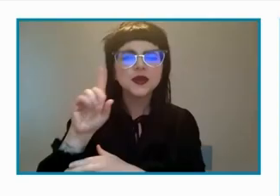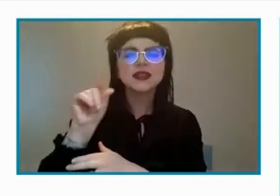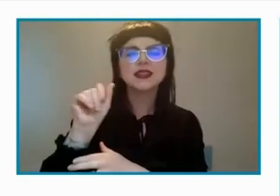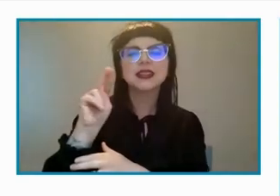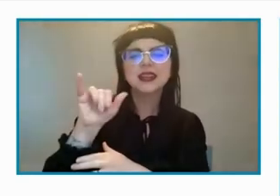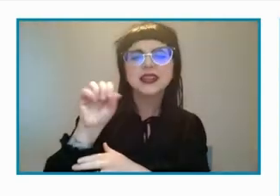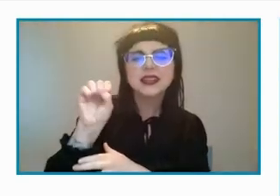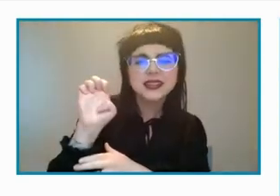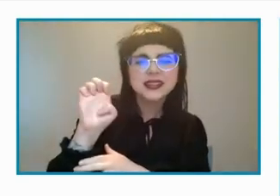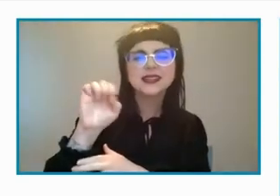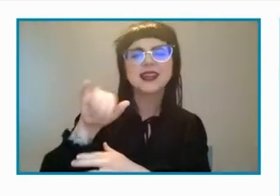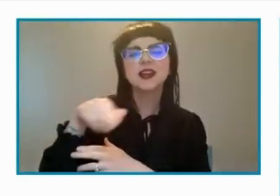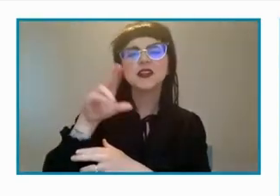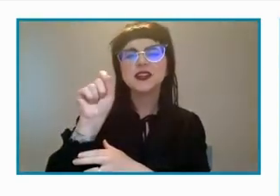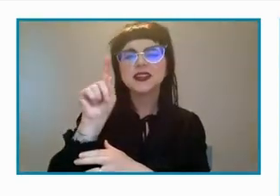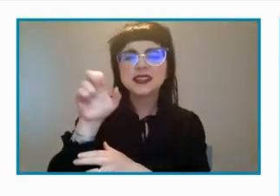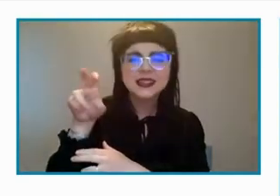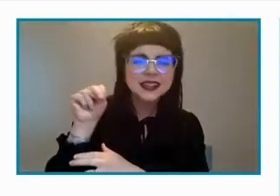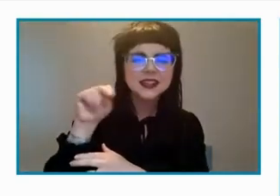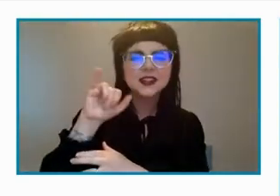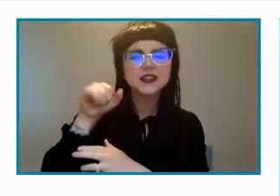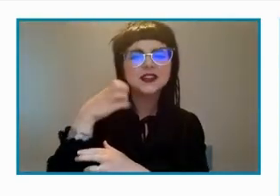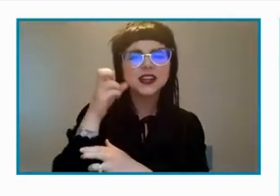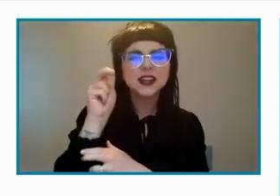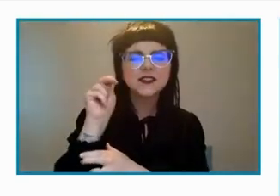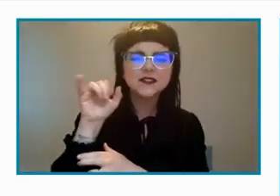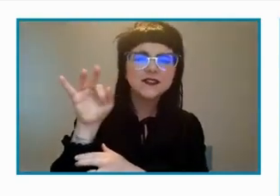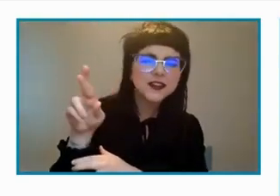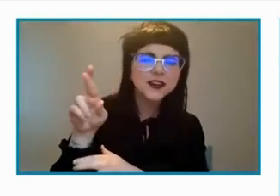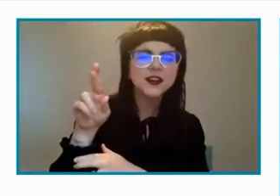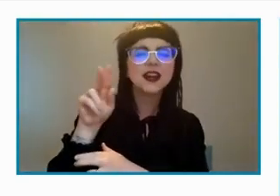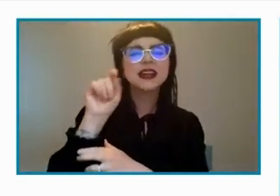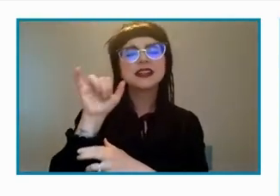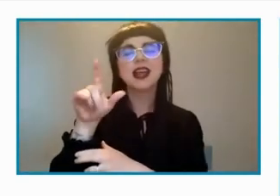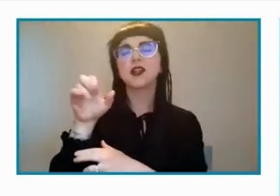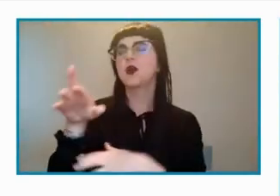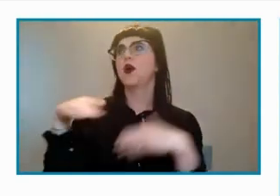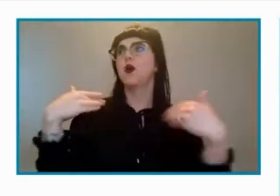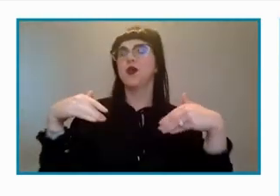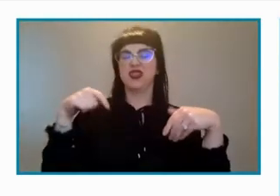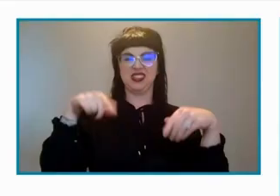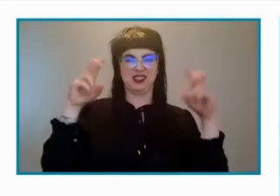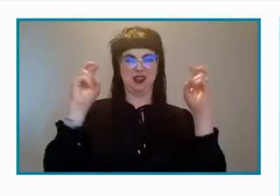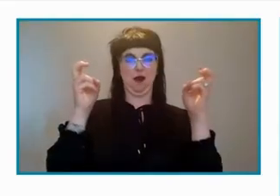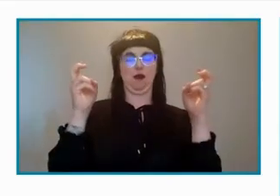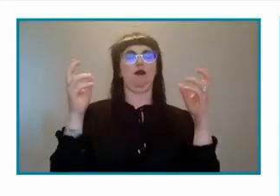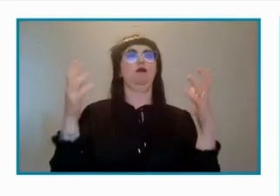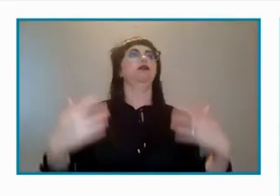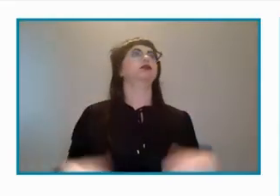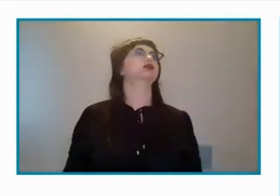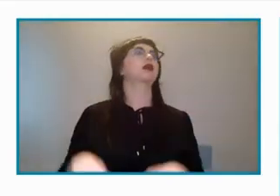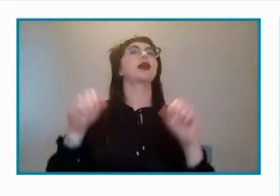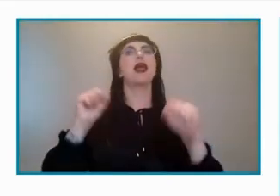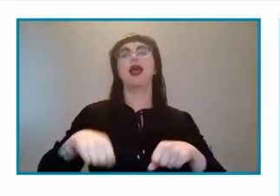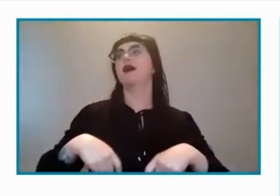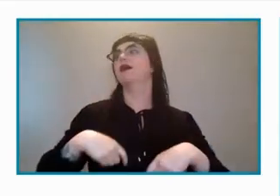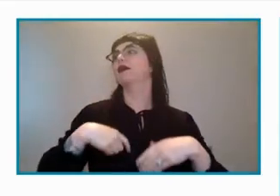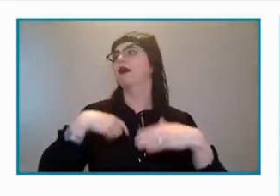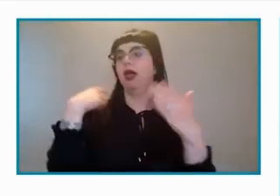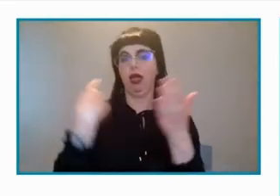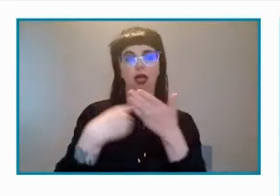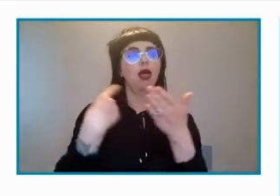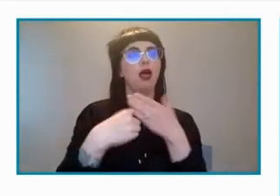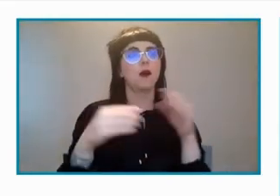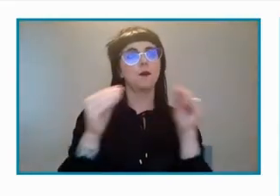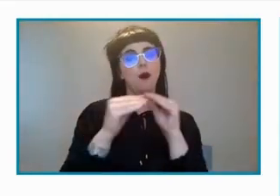and Taylor. This is a really robust topic. Obviously, we could go on, and we're looking forward